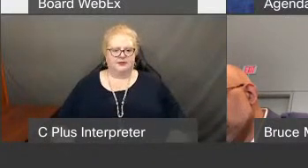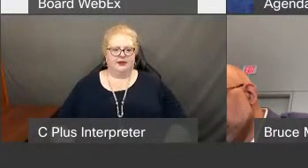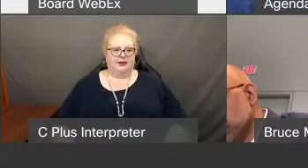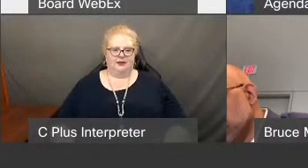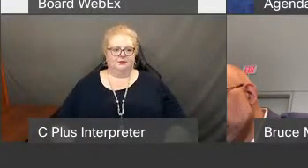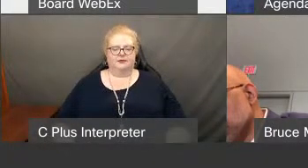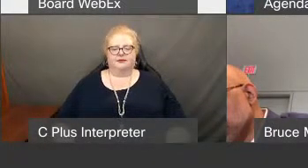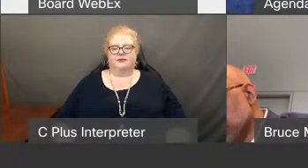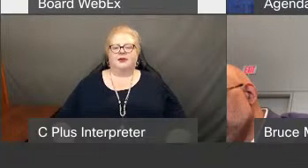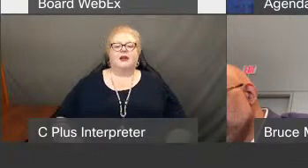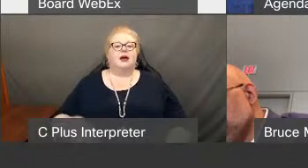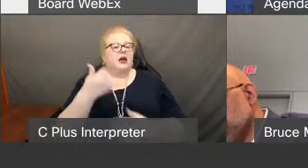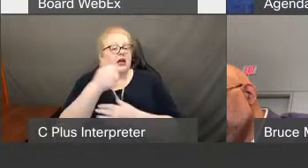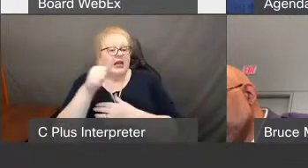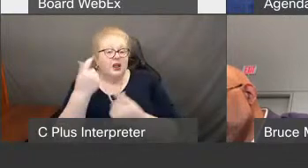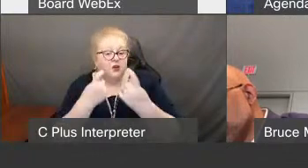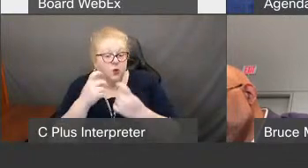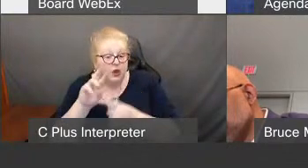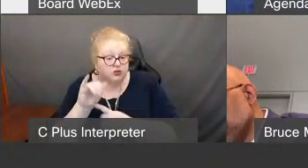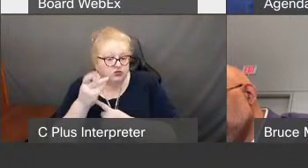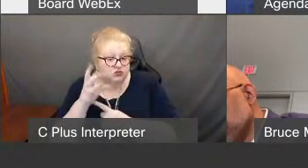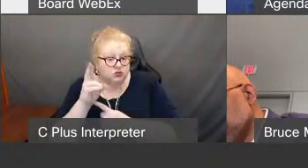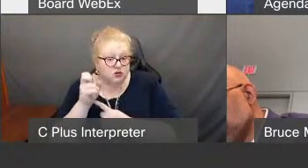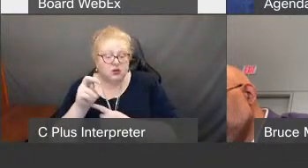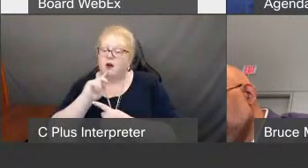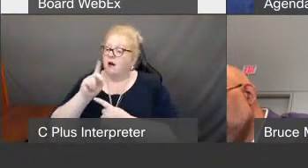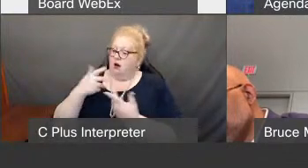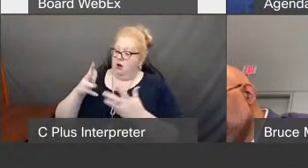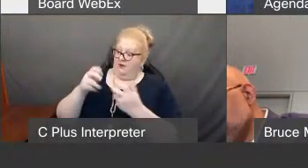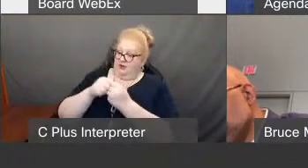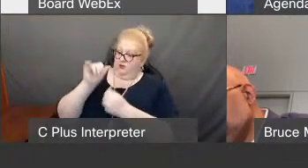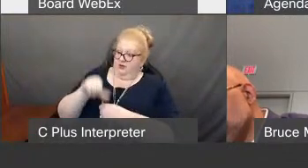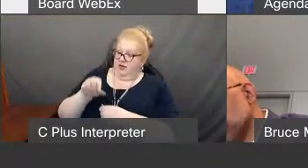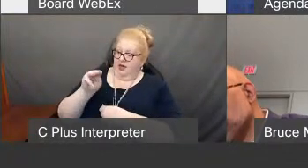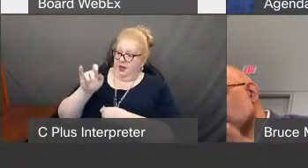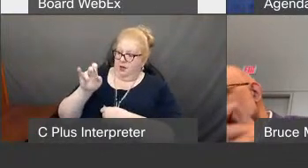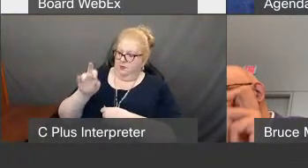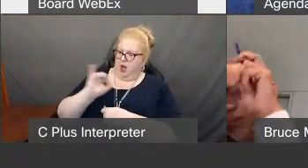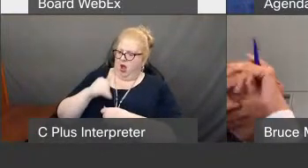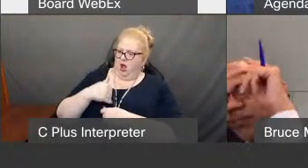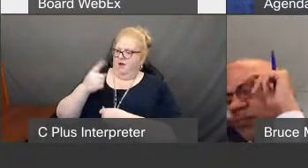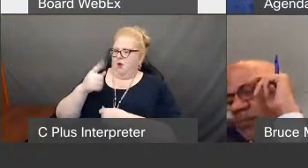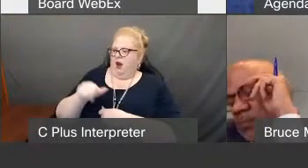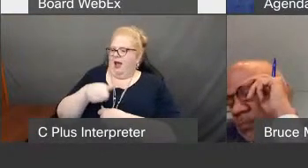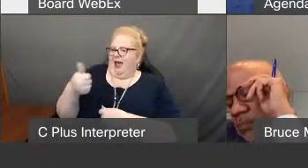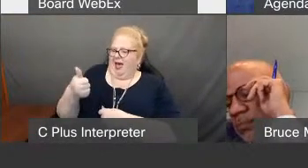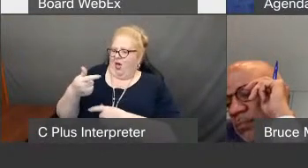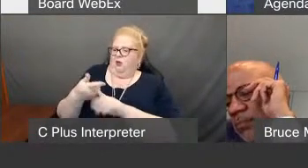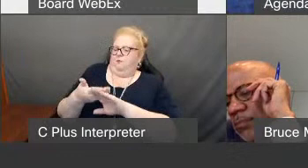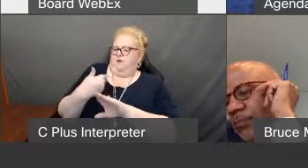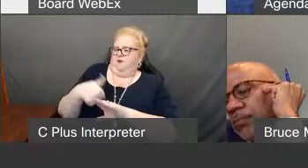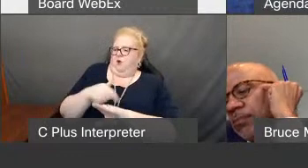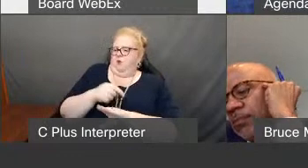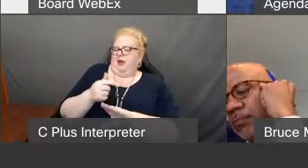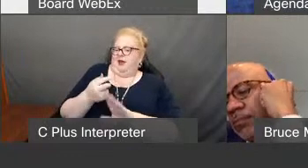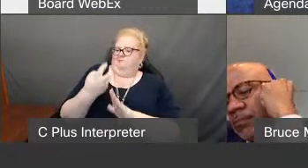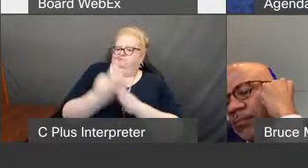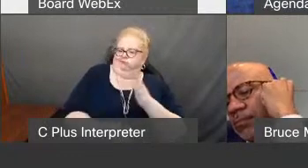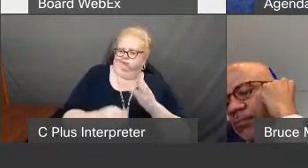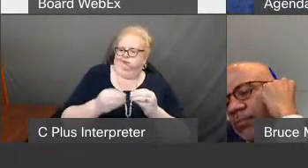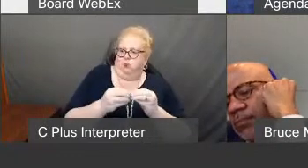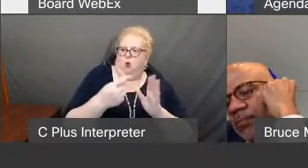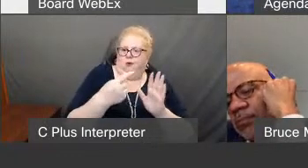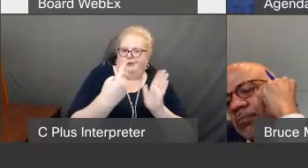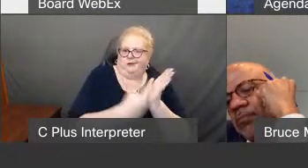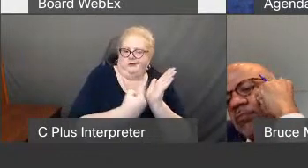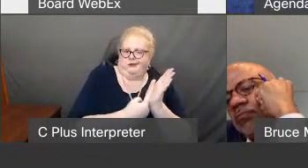Director Richardson, you have another question? Yes, sir. We're finished with that, Mayor. I have one other issue before we get into the policy discussion. Sure thing. And